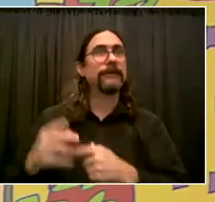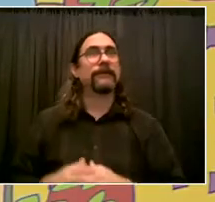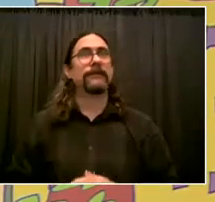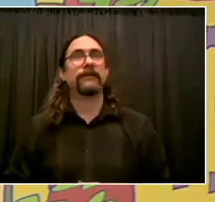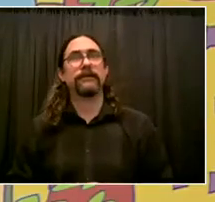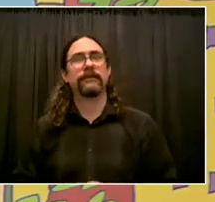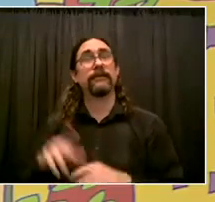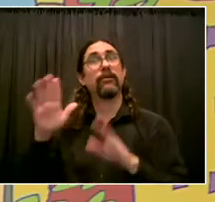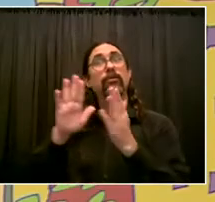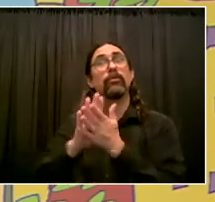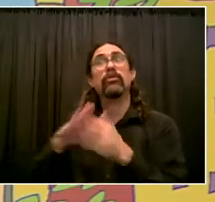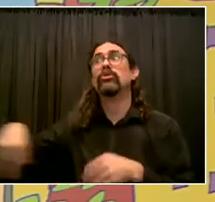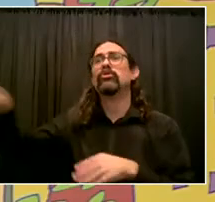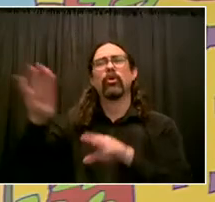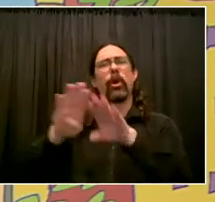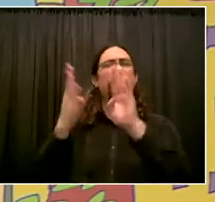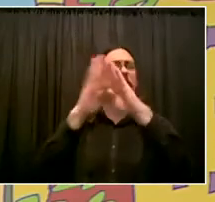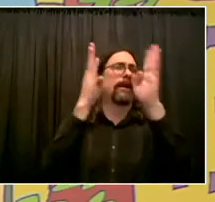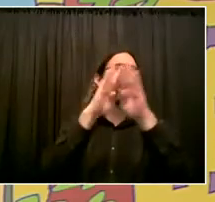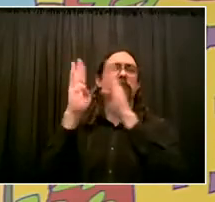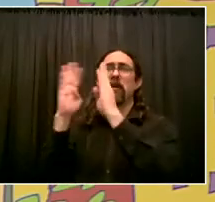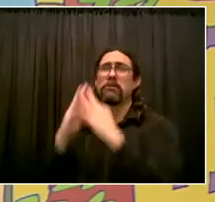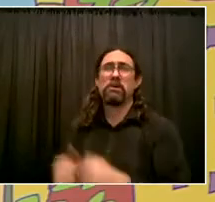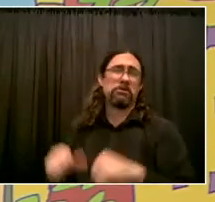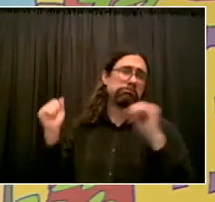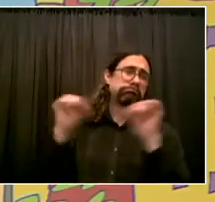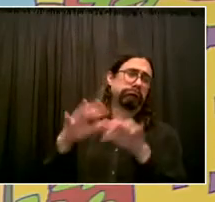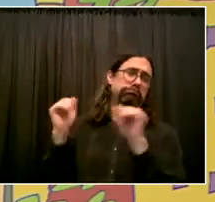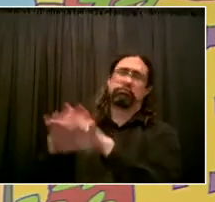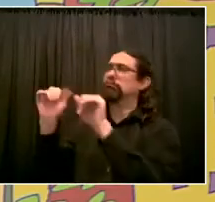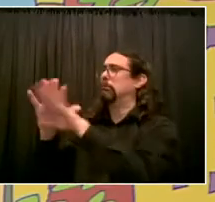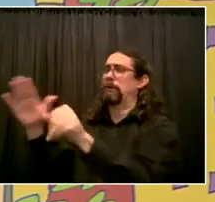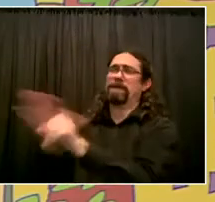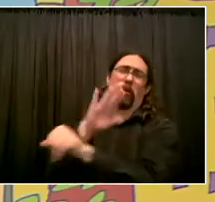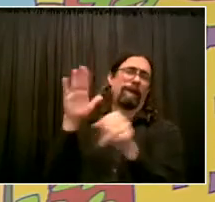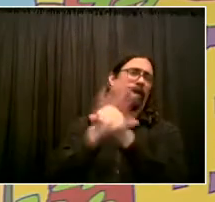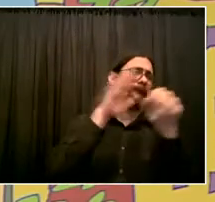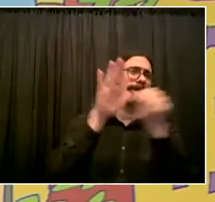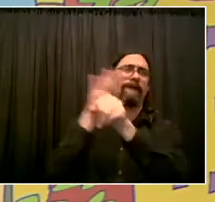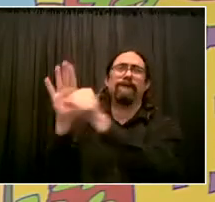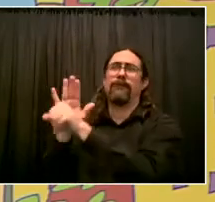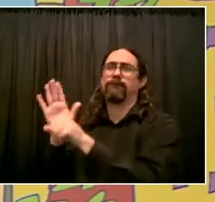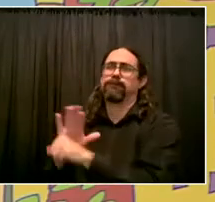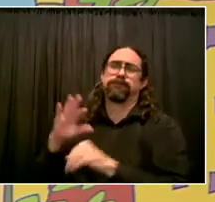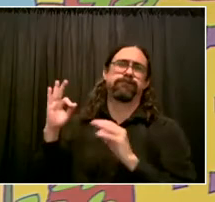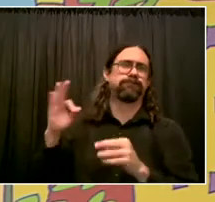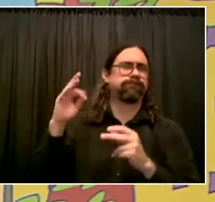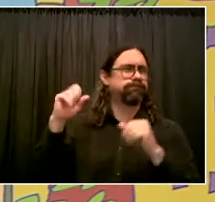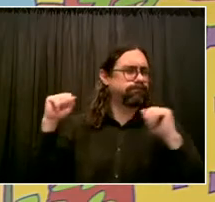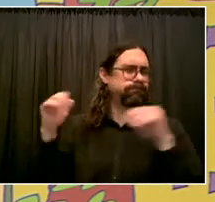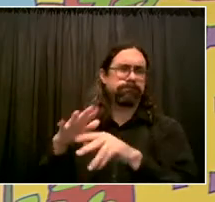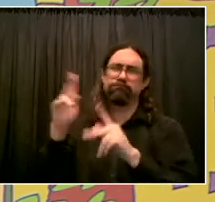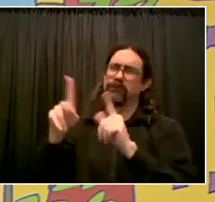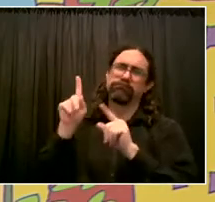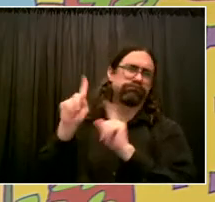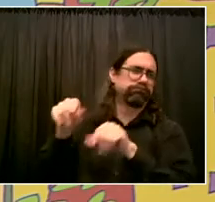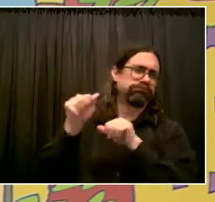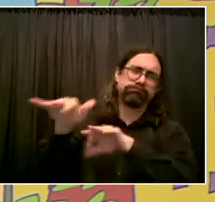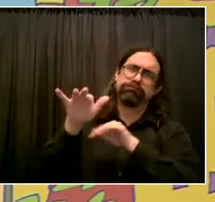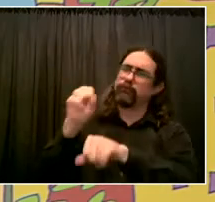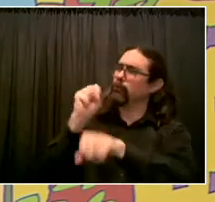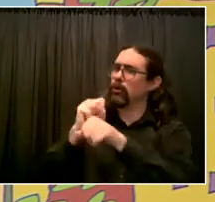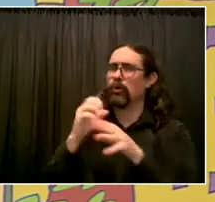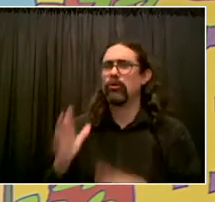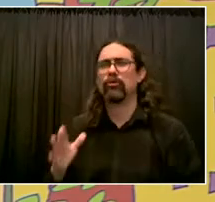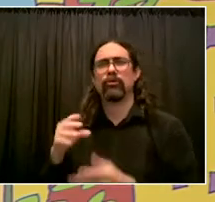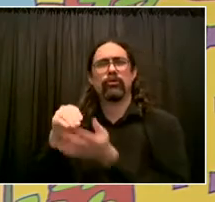in school. A focus on health and safety. It's been amazing. The gold standard of health and safety standards that